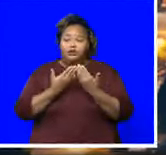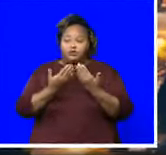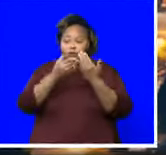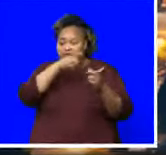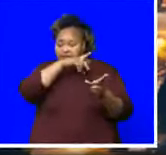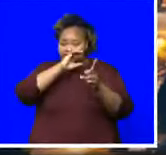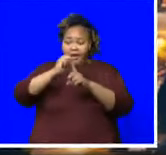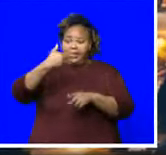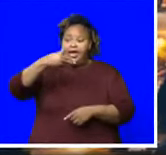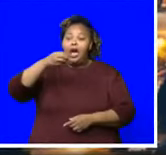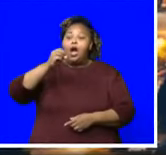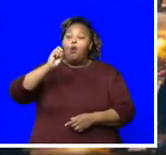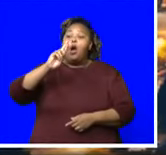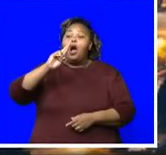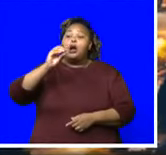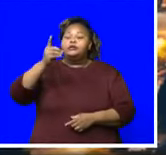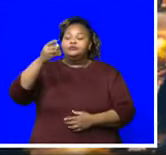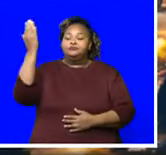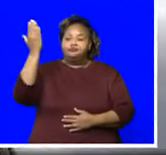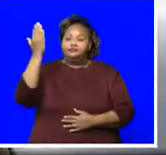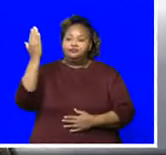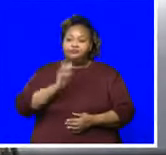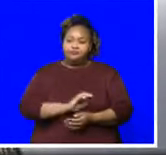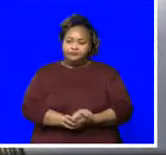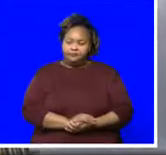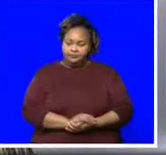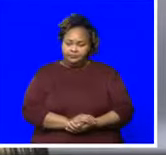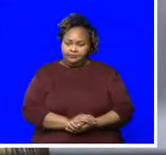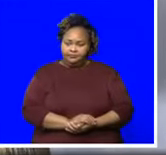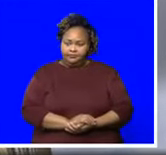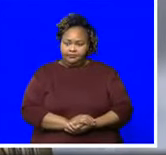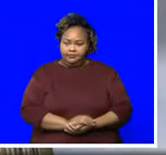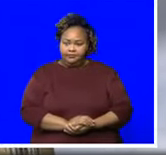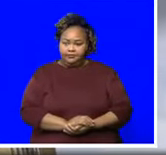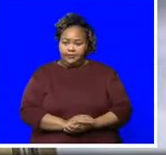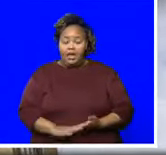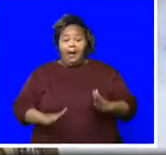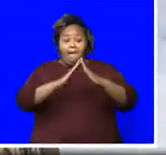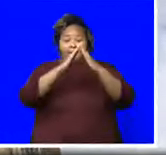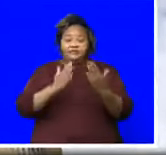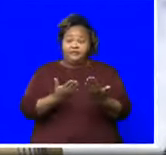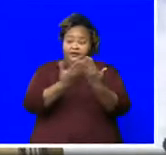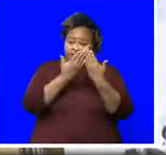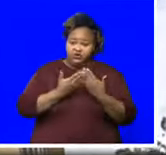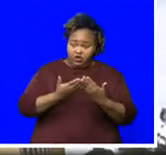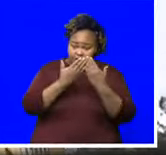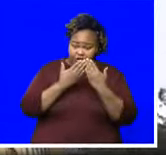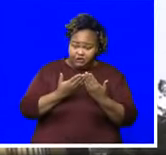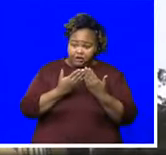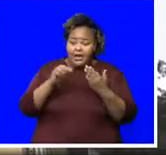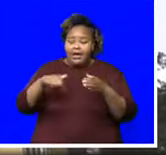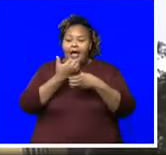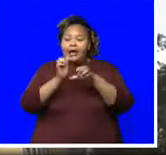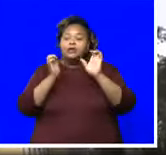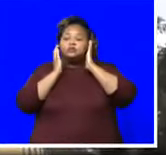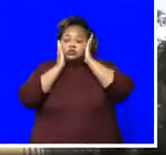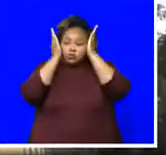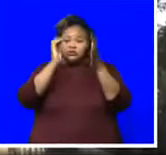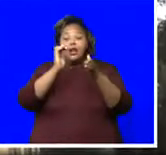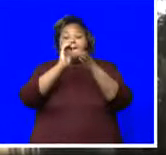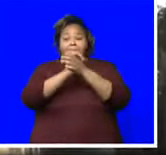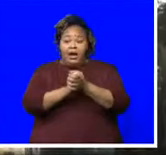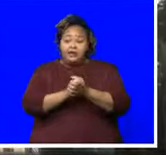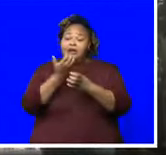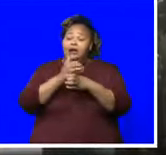saka form 5 mawuvisini ayo embabane Litiko letemfundo kuleli libambisene naletemfundo Even Learnings